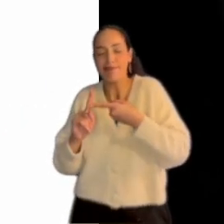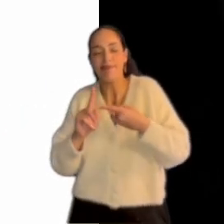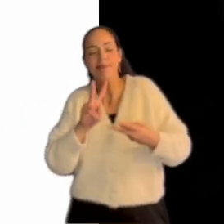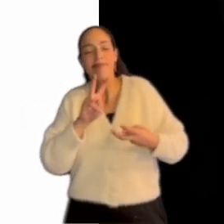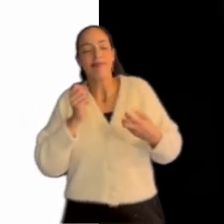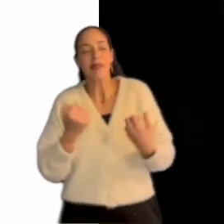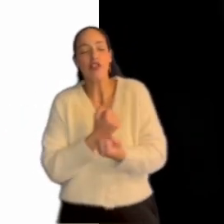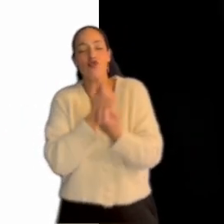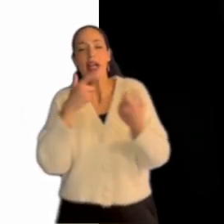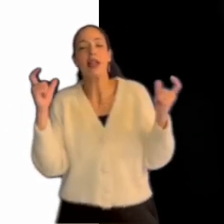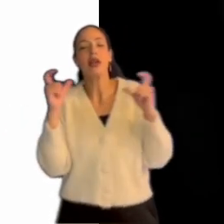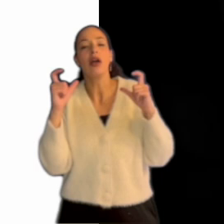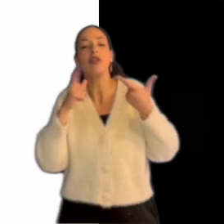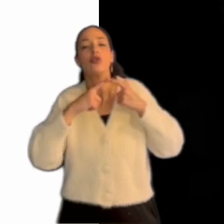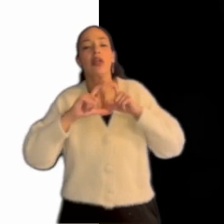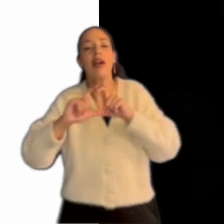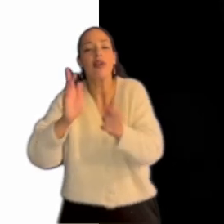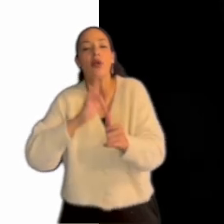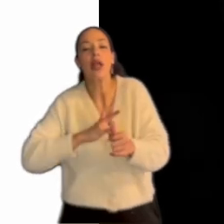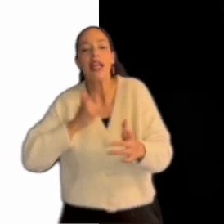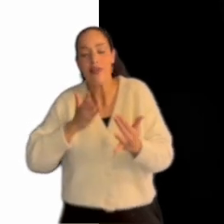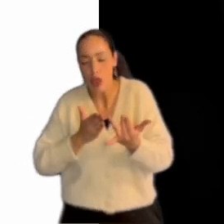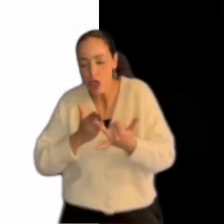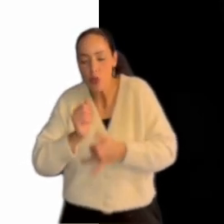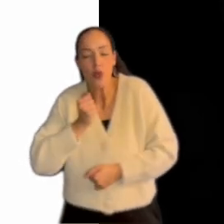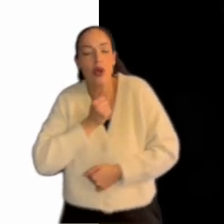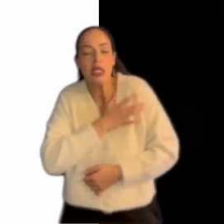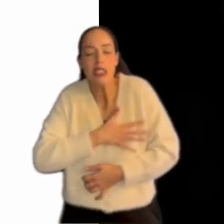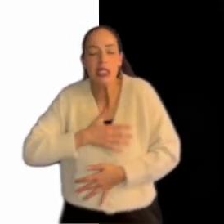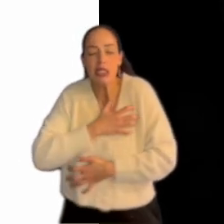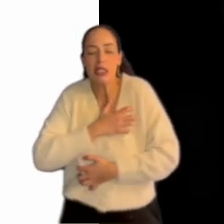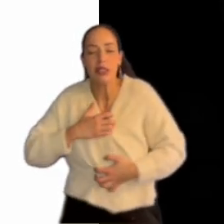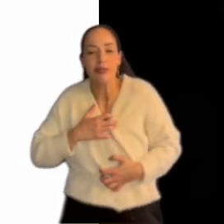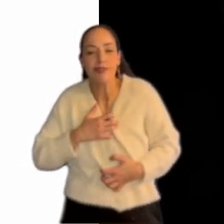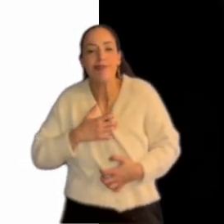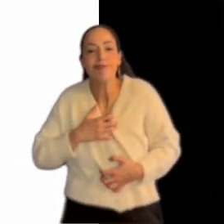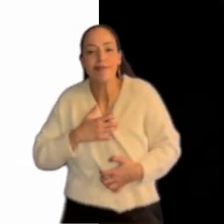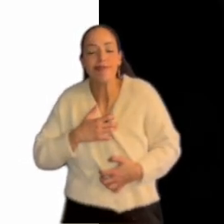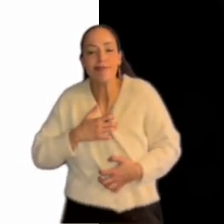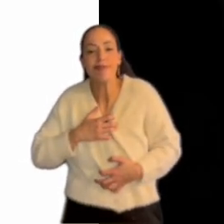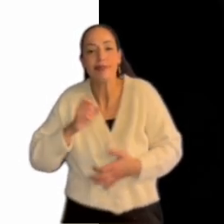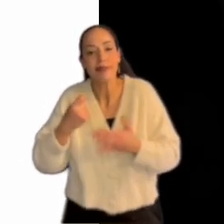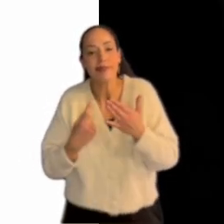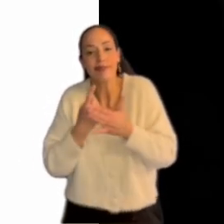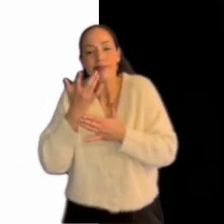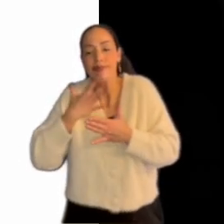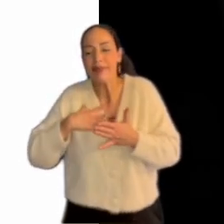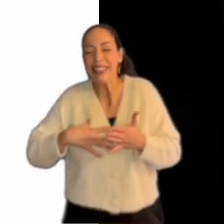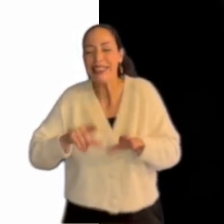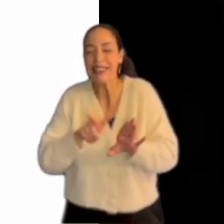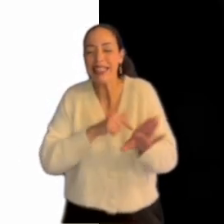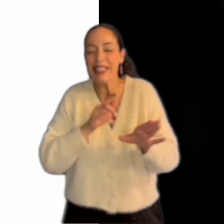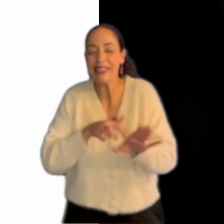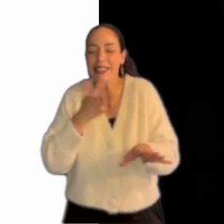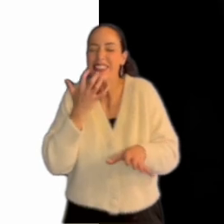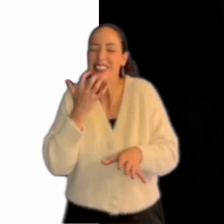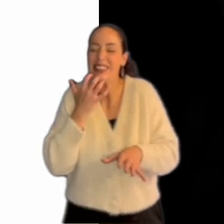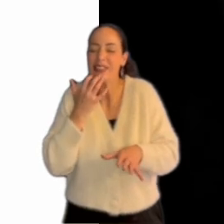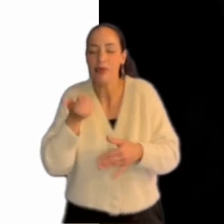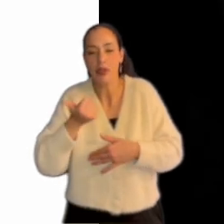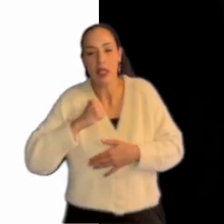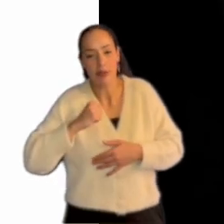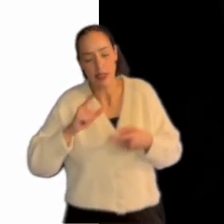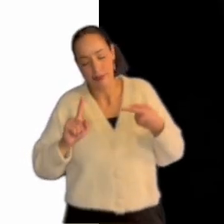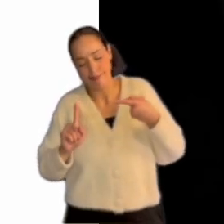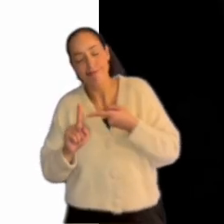grief. Such moments may take years of endurance to cultivate, but I expect that Sarah, like so many others whose struggle and pain is used as